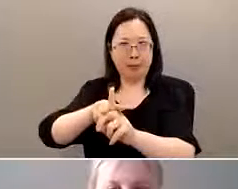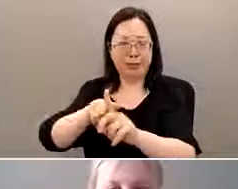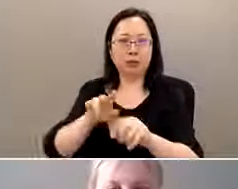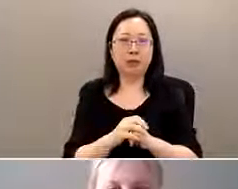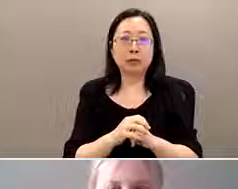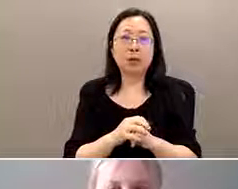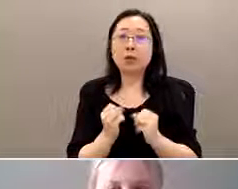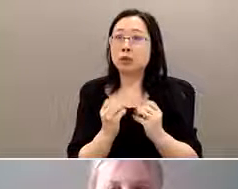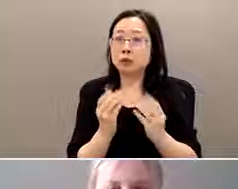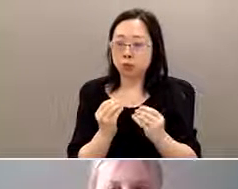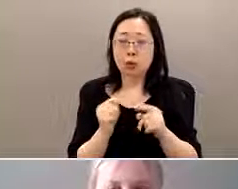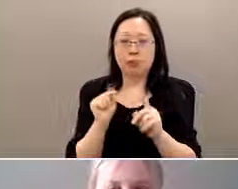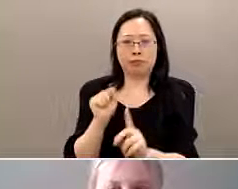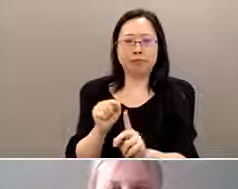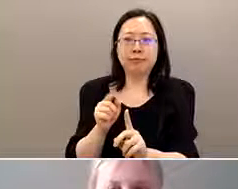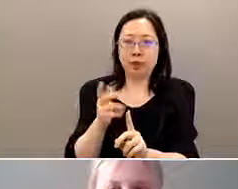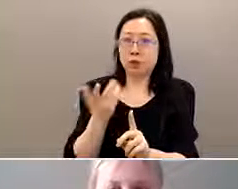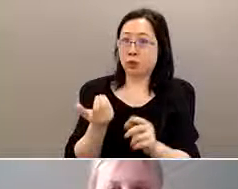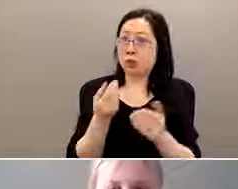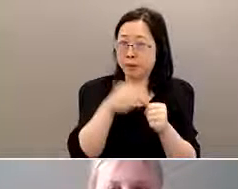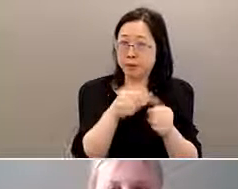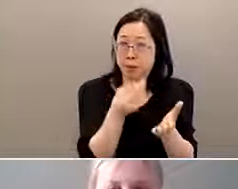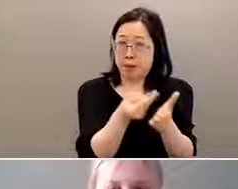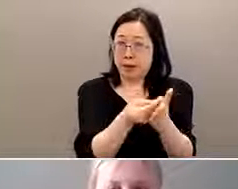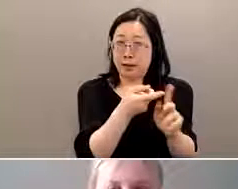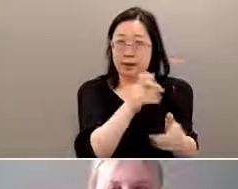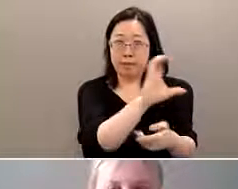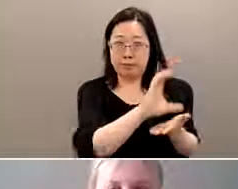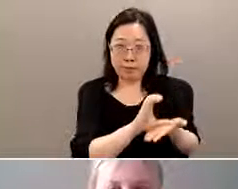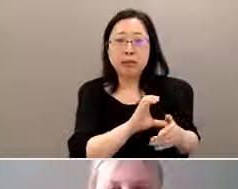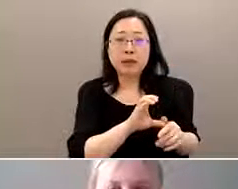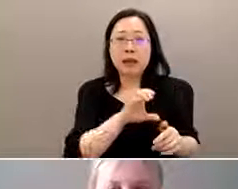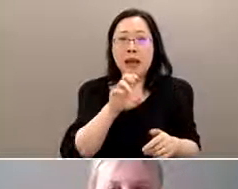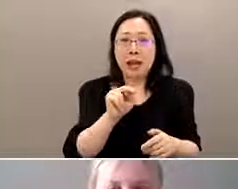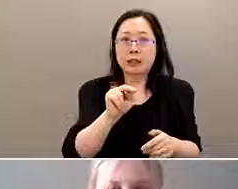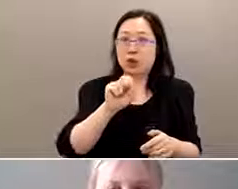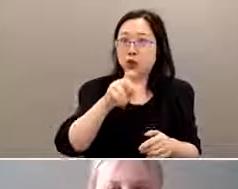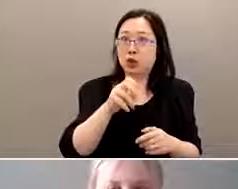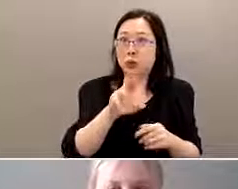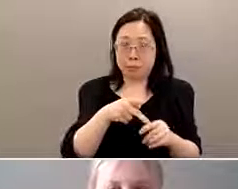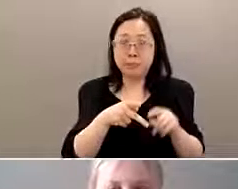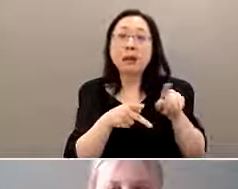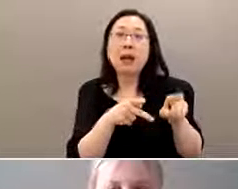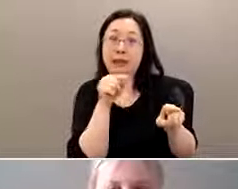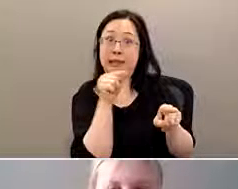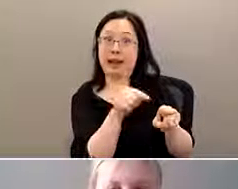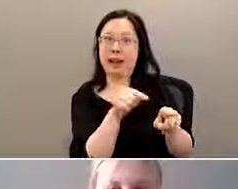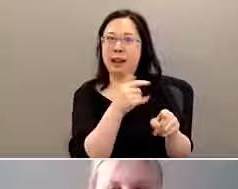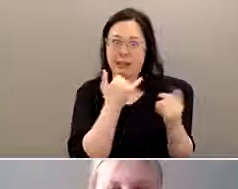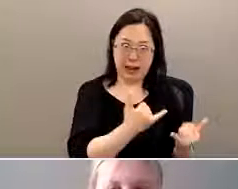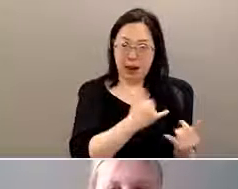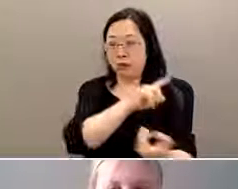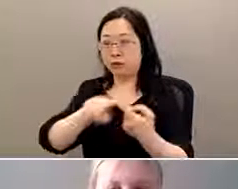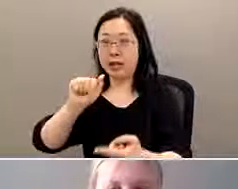So as I had said, we got funding from NSERC, and we have until April of 2025 to